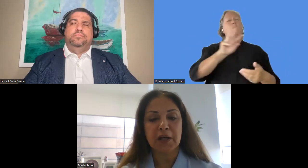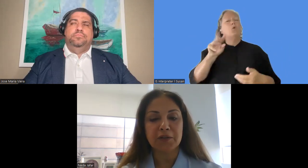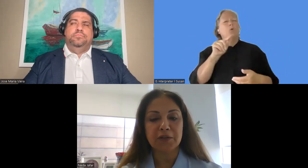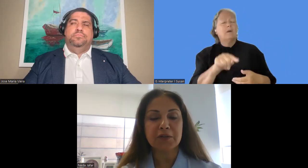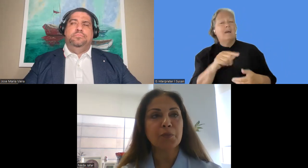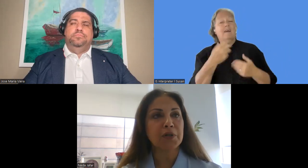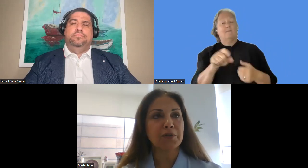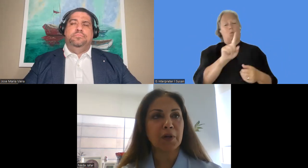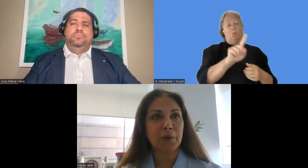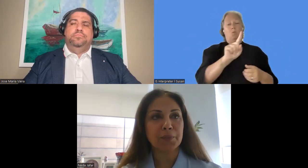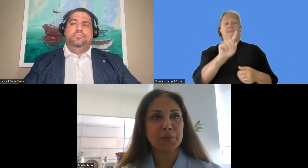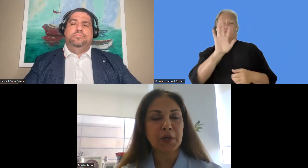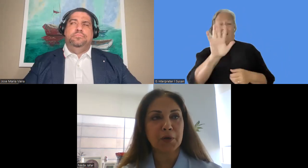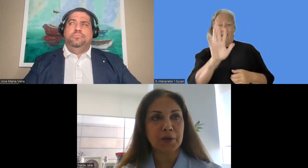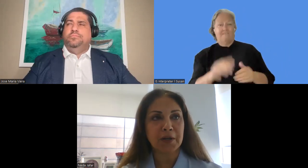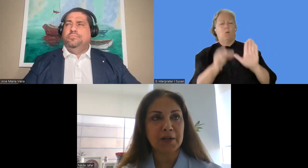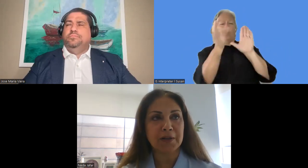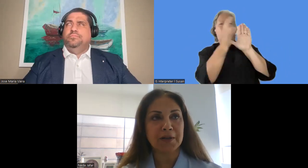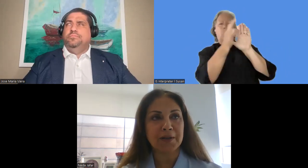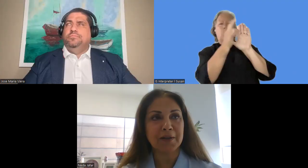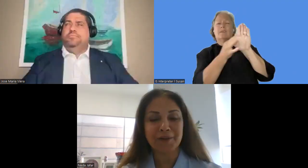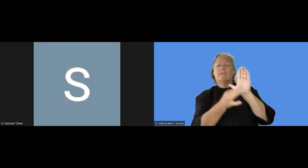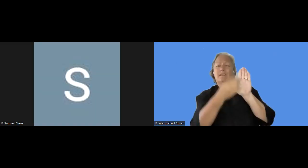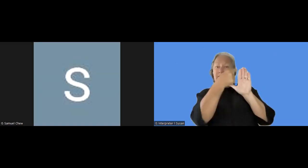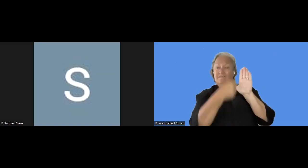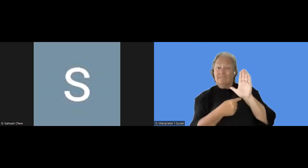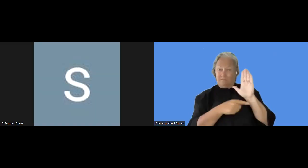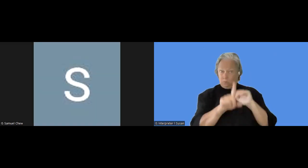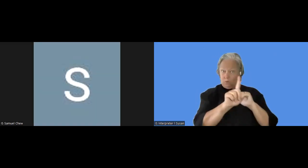115 indicators were developed or